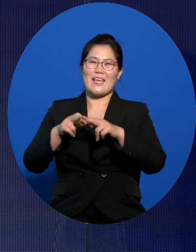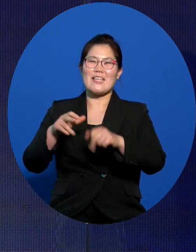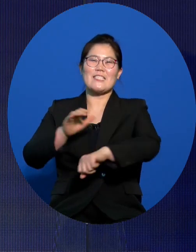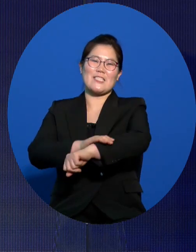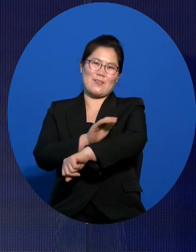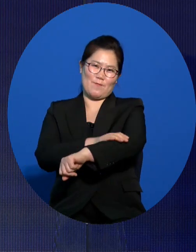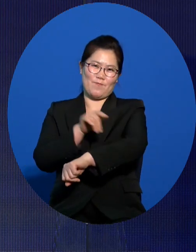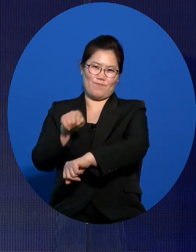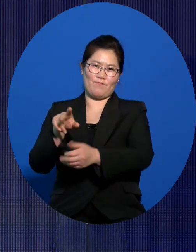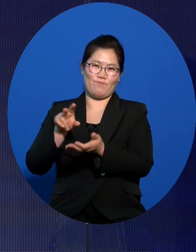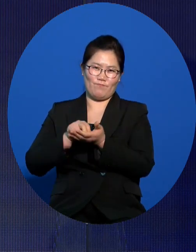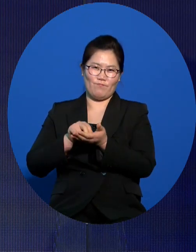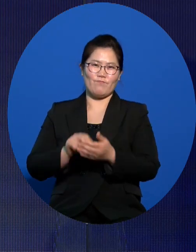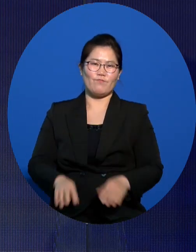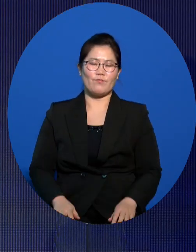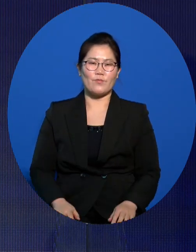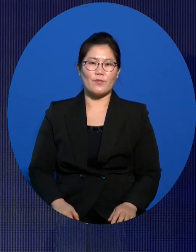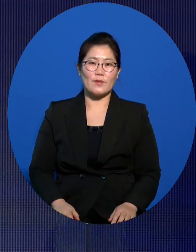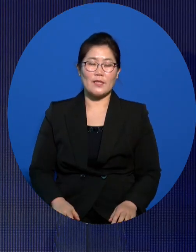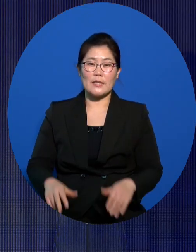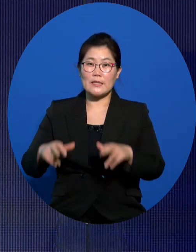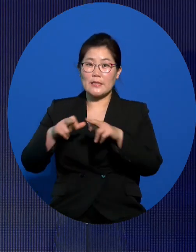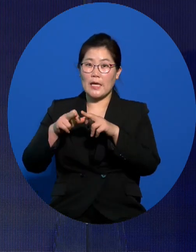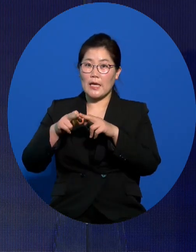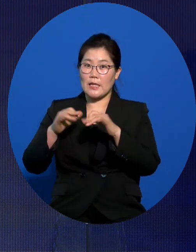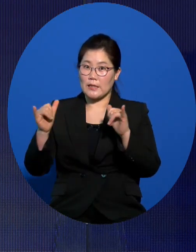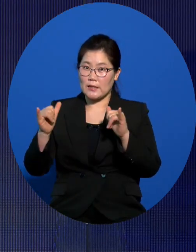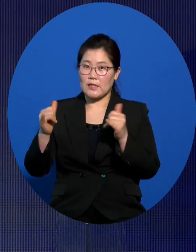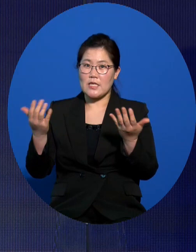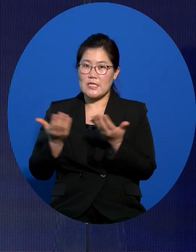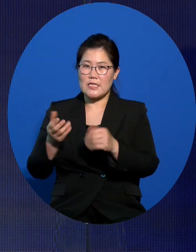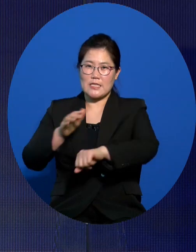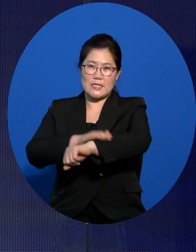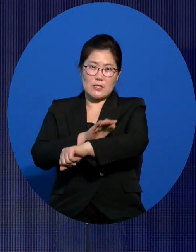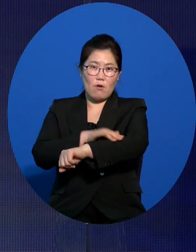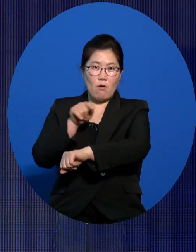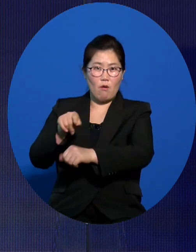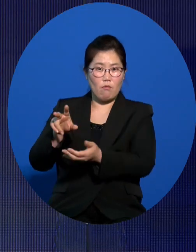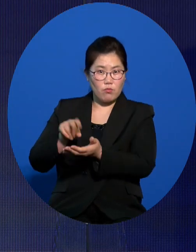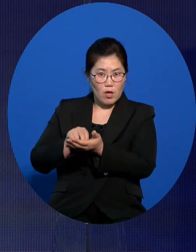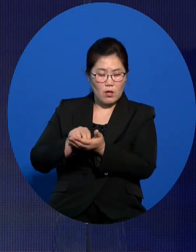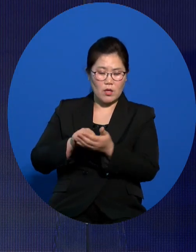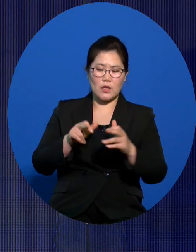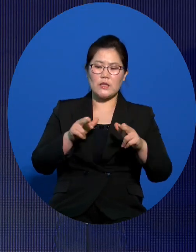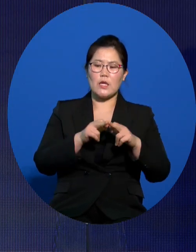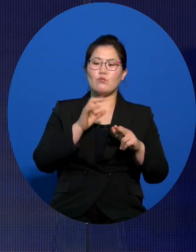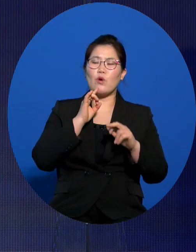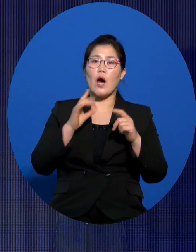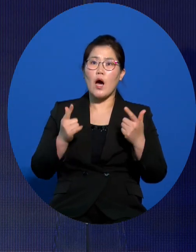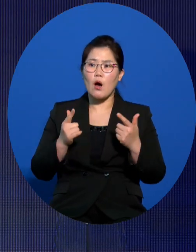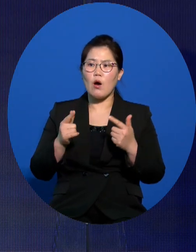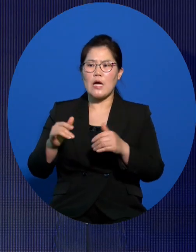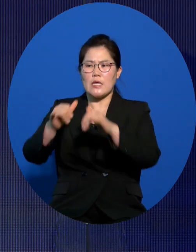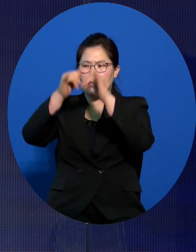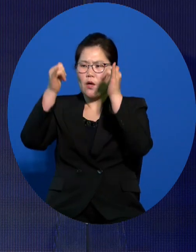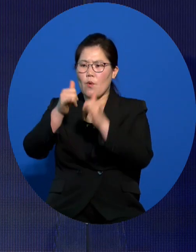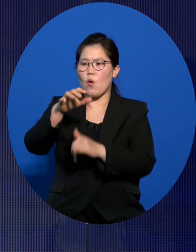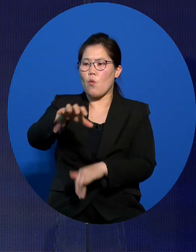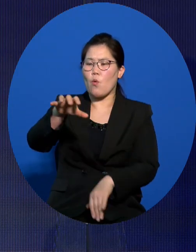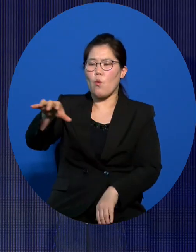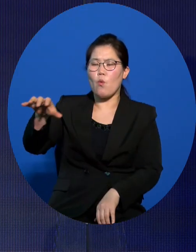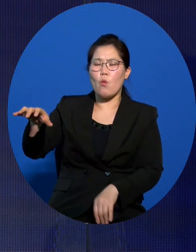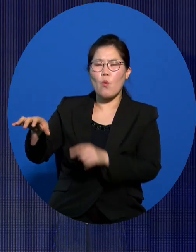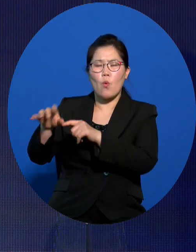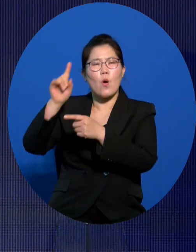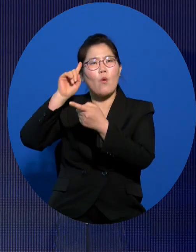disabilities. As you know, the topic of jobs and employment for persons with